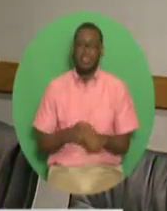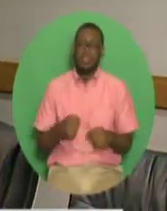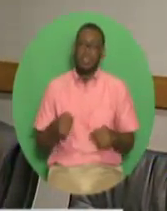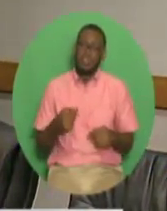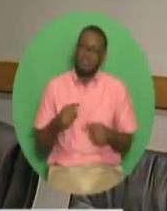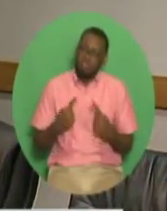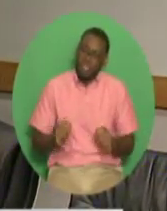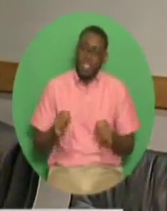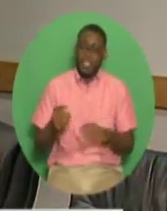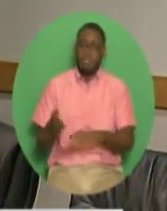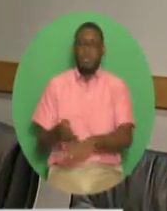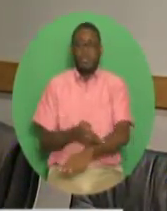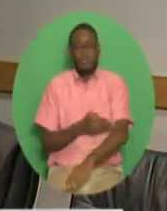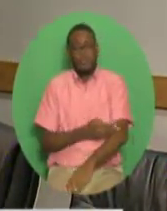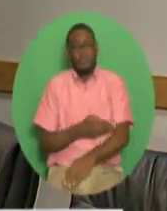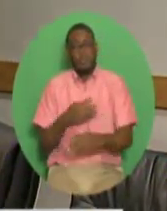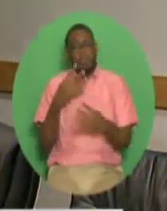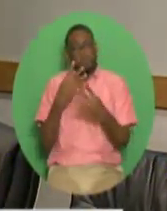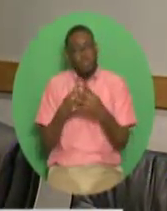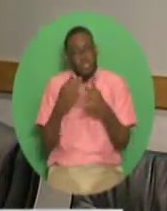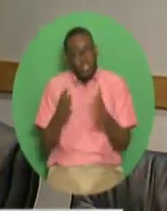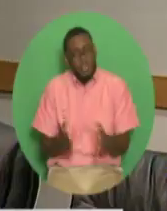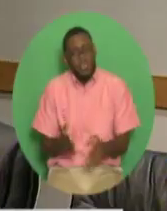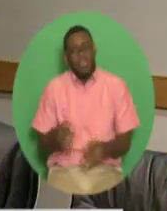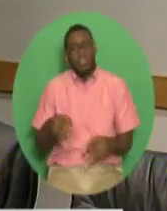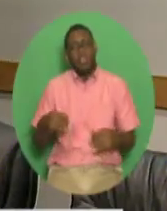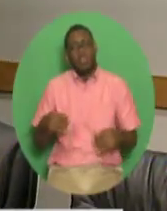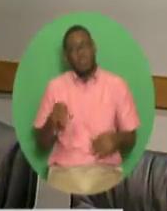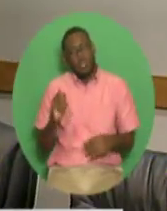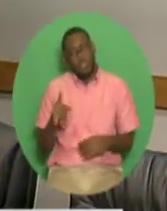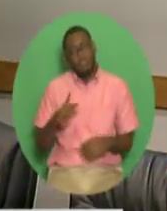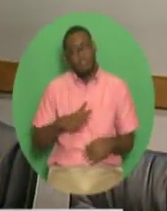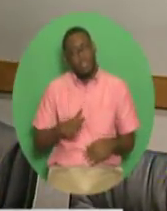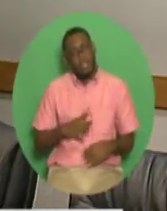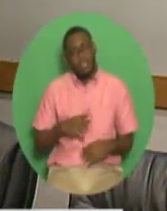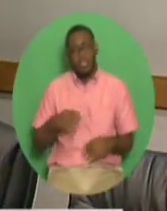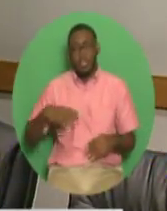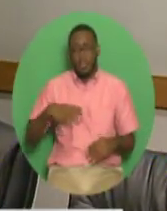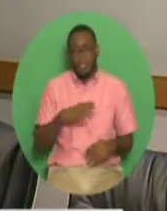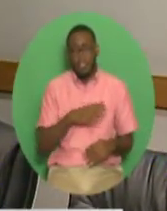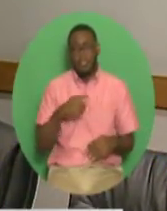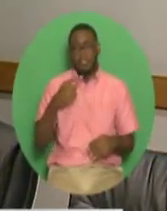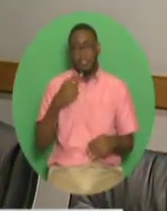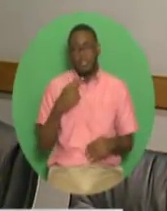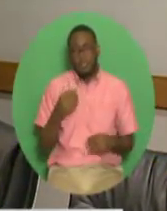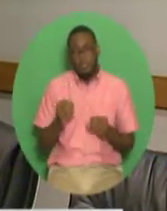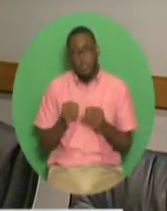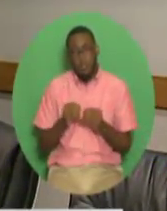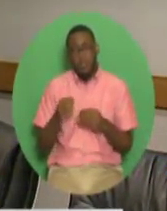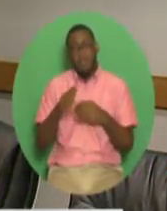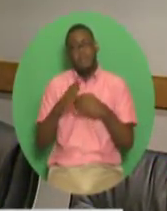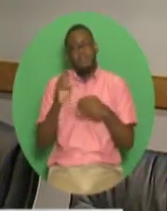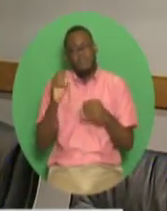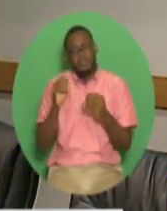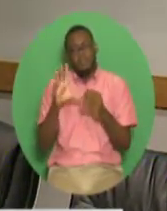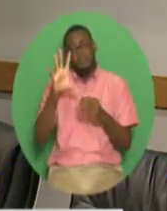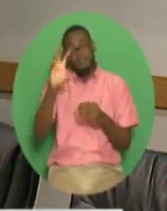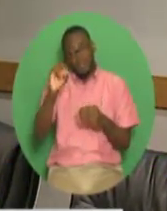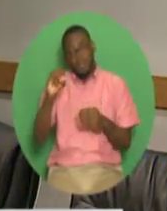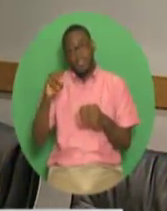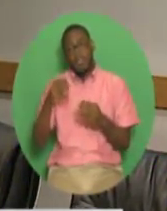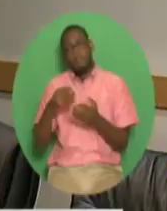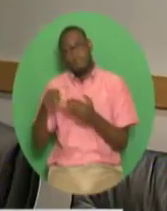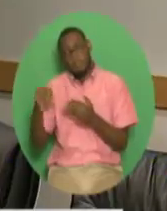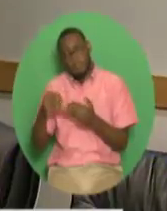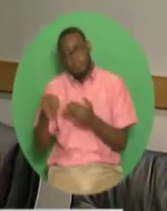year $50-something million to do some work at the prisons. I was able and was fortunate to work and go